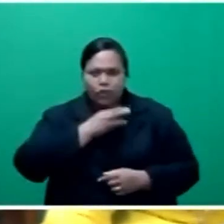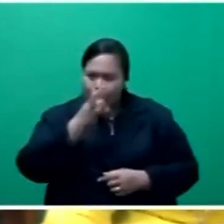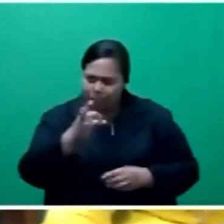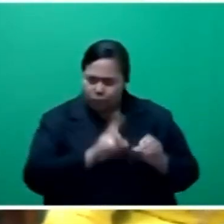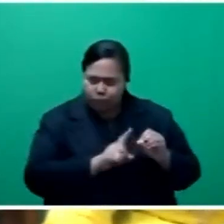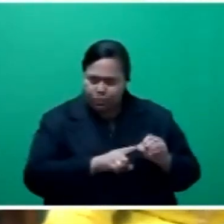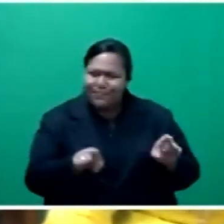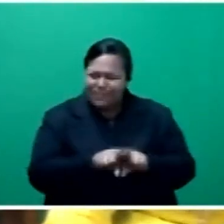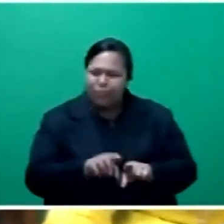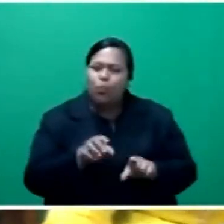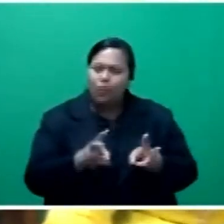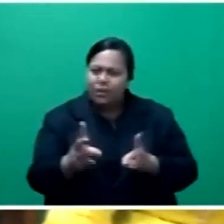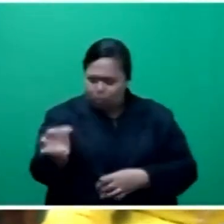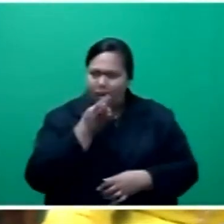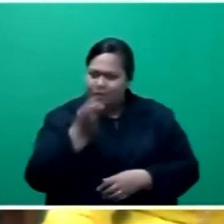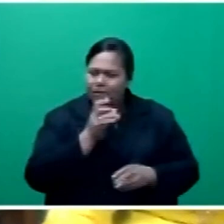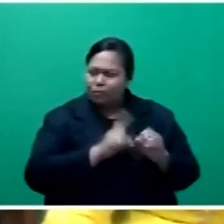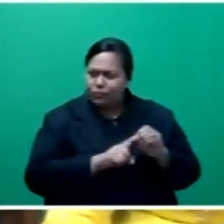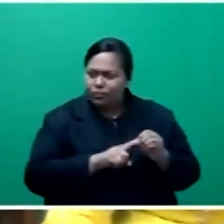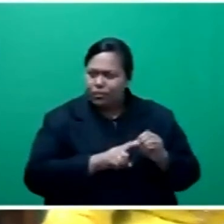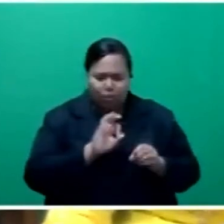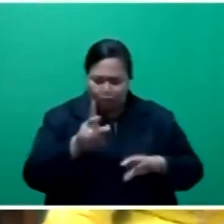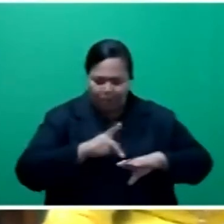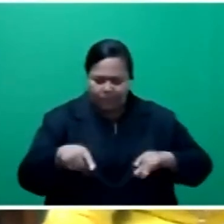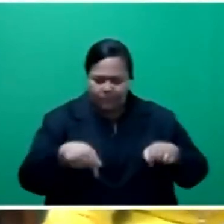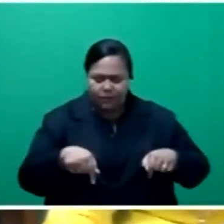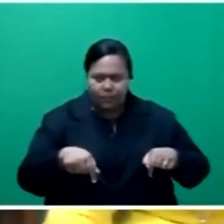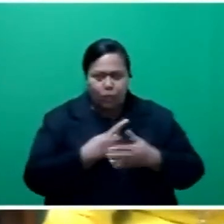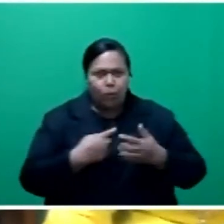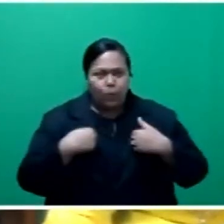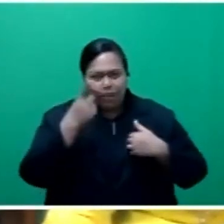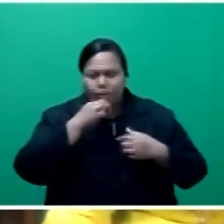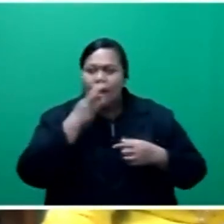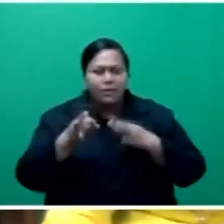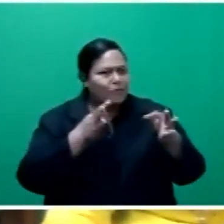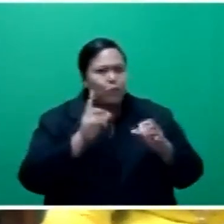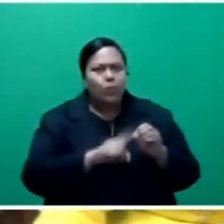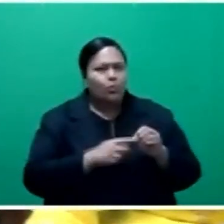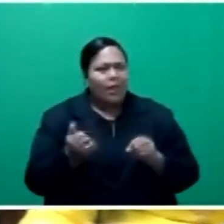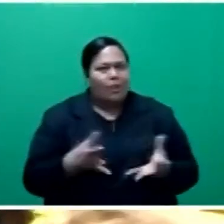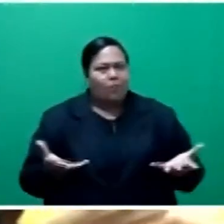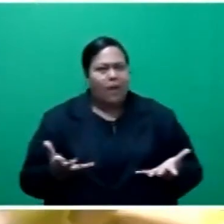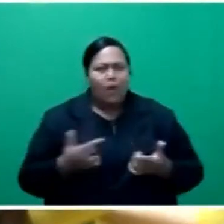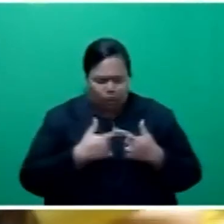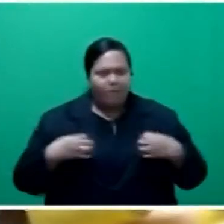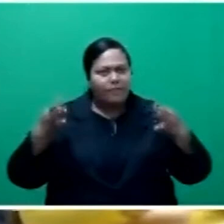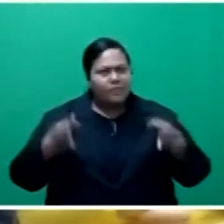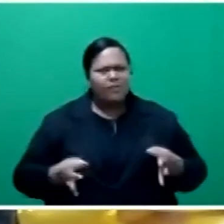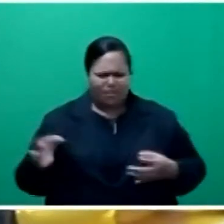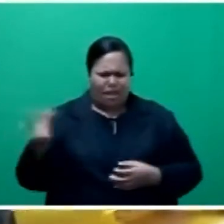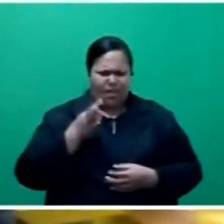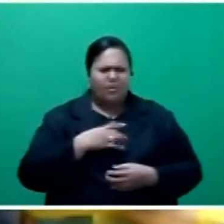way they have the ability to question anybody else. It's not just Parliament. Anybody can question, sir. We have decisions that are questioned about